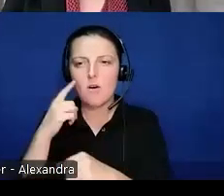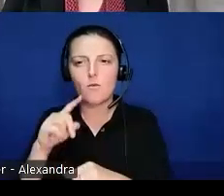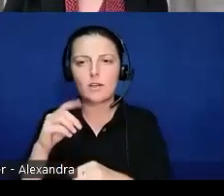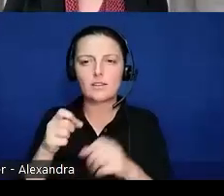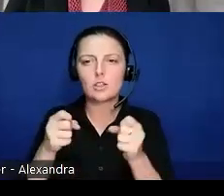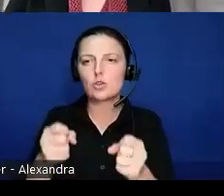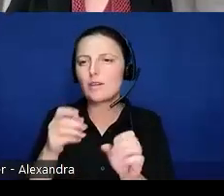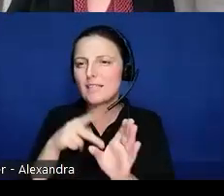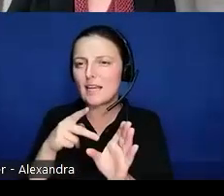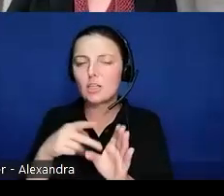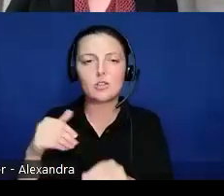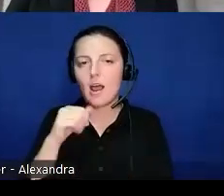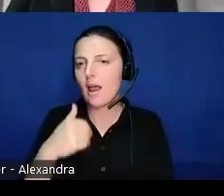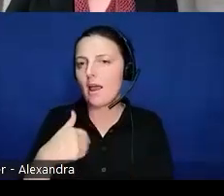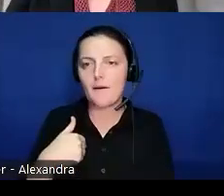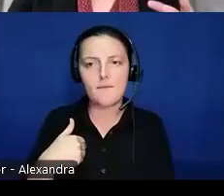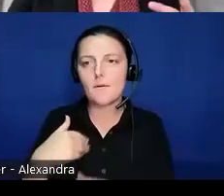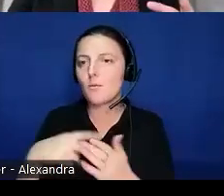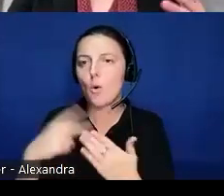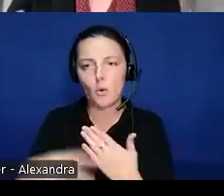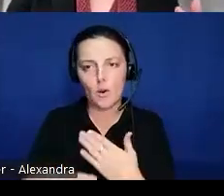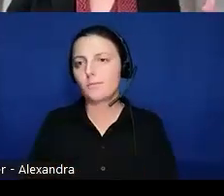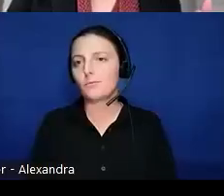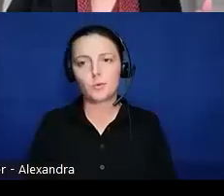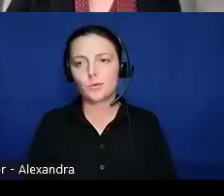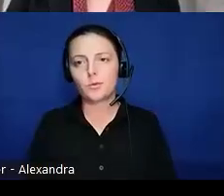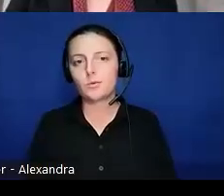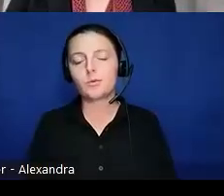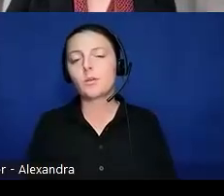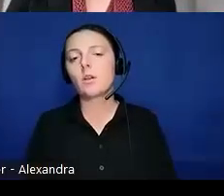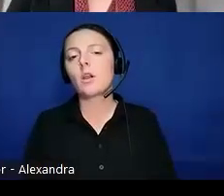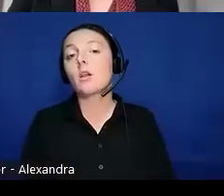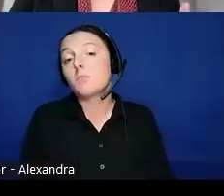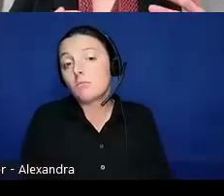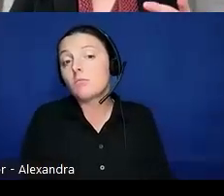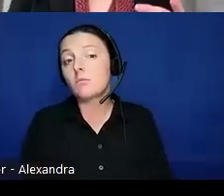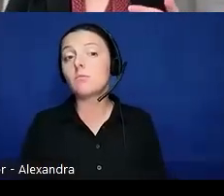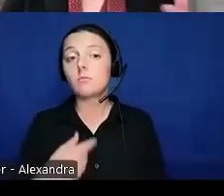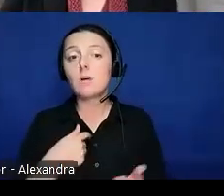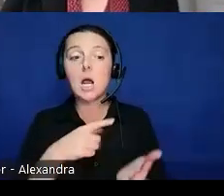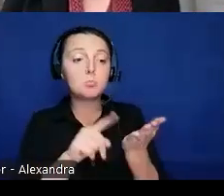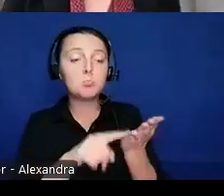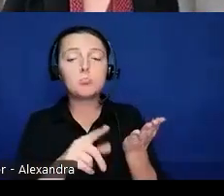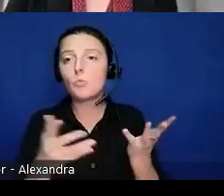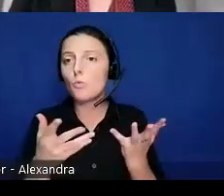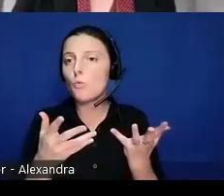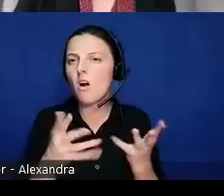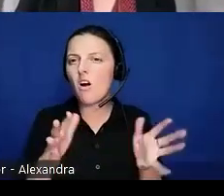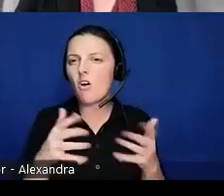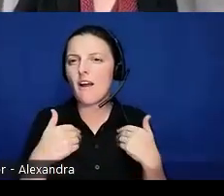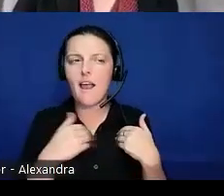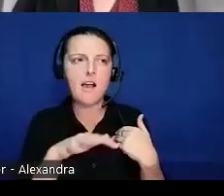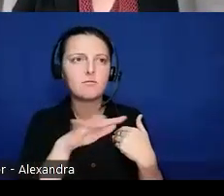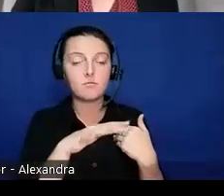program yet, but I looked into sort of what already exists and is this a need that the community